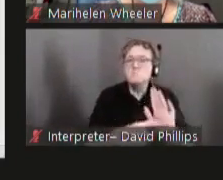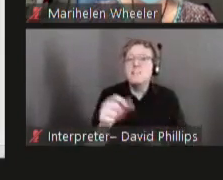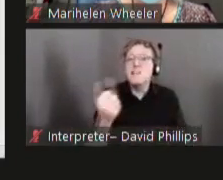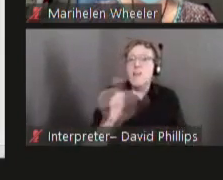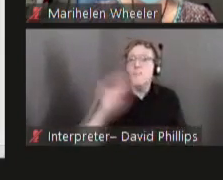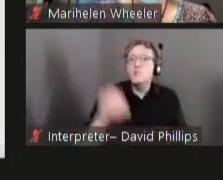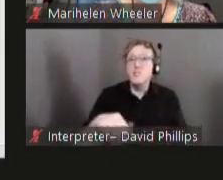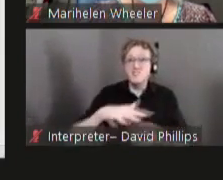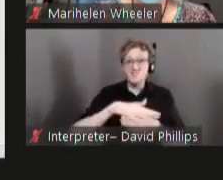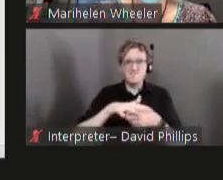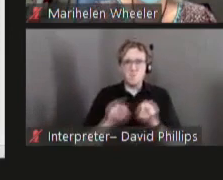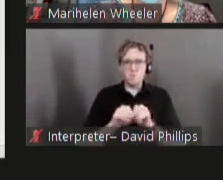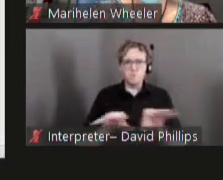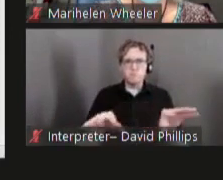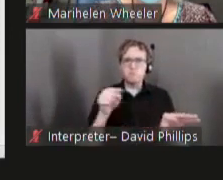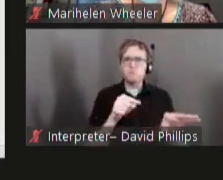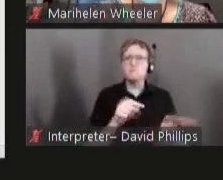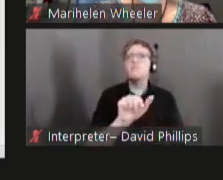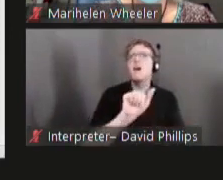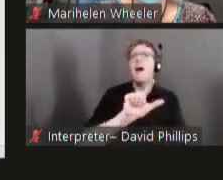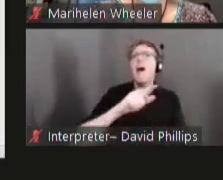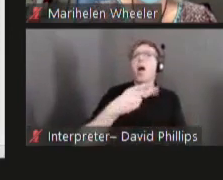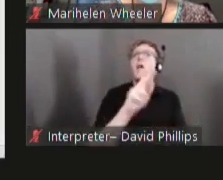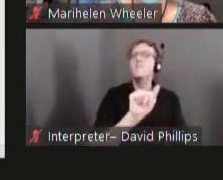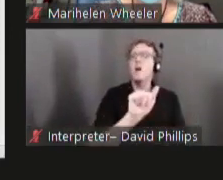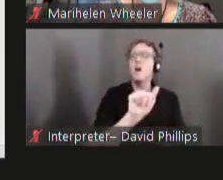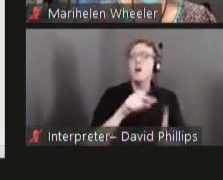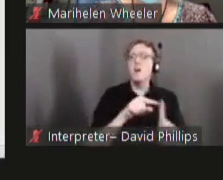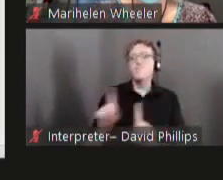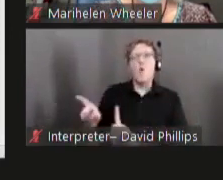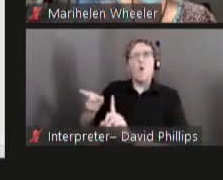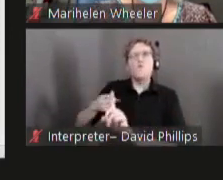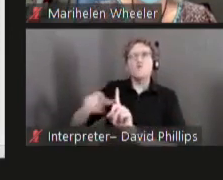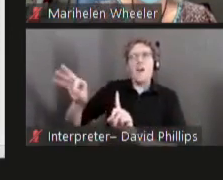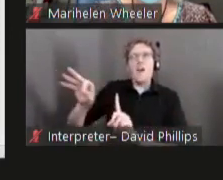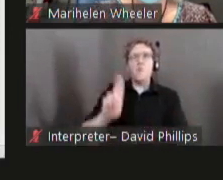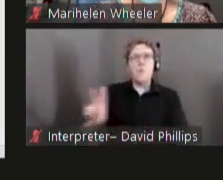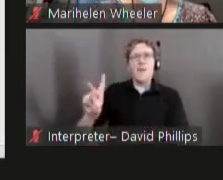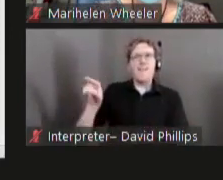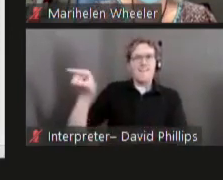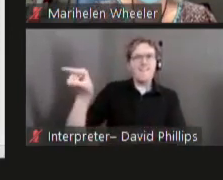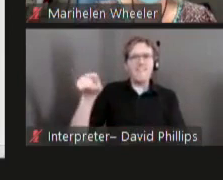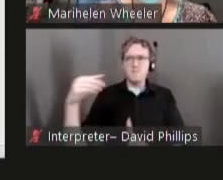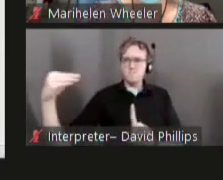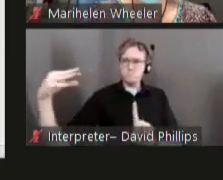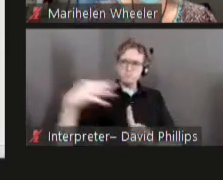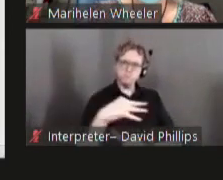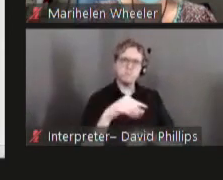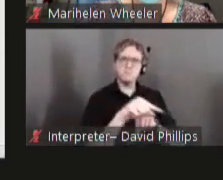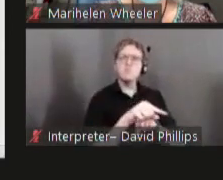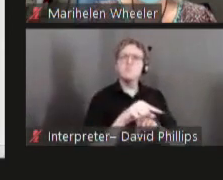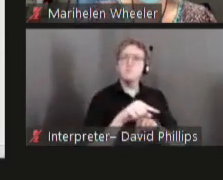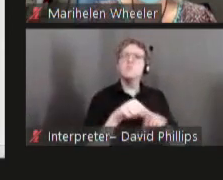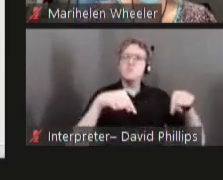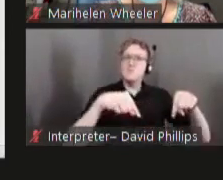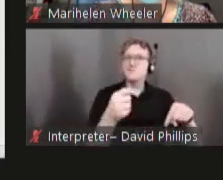Alachua belonging to the so-called Alpha variant, a variant that was first described in UK that has been, in fact, associated